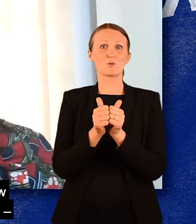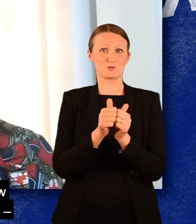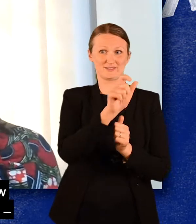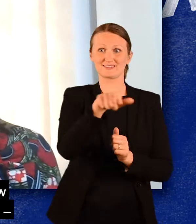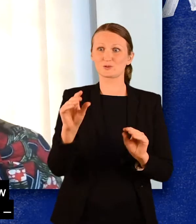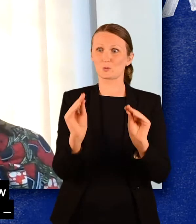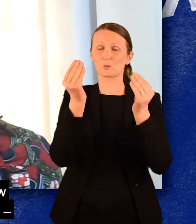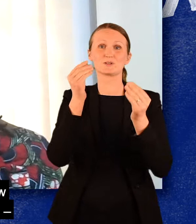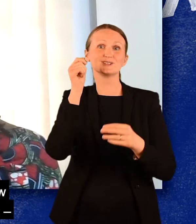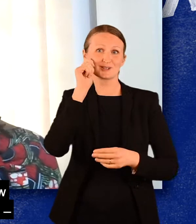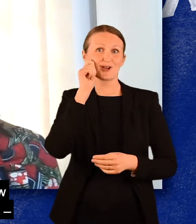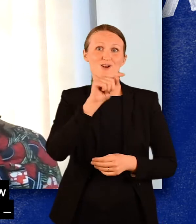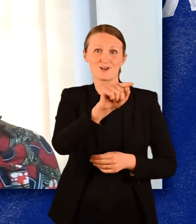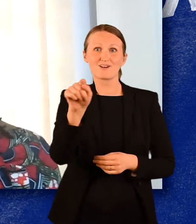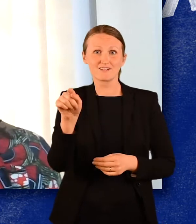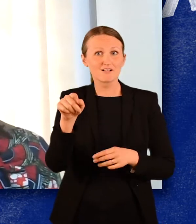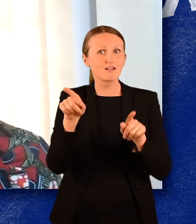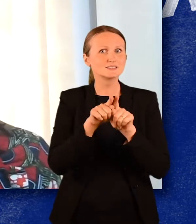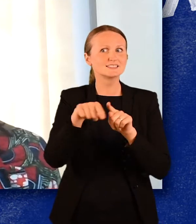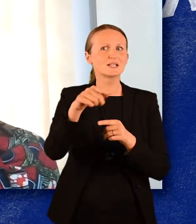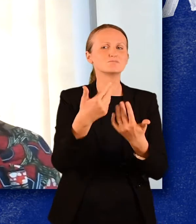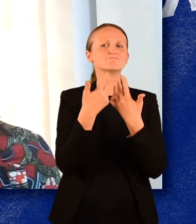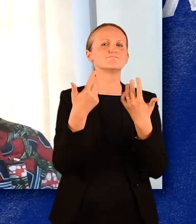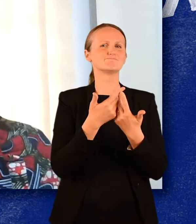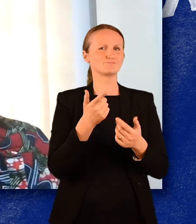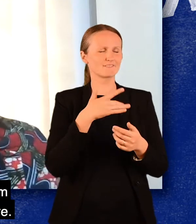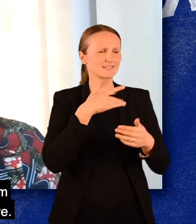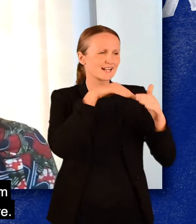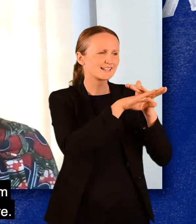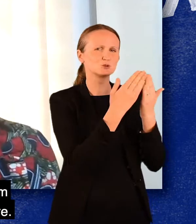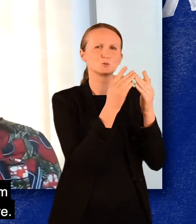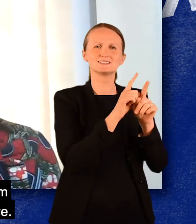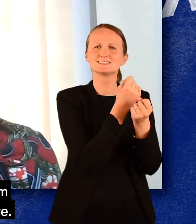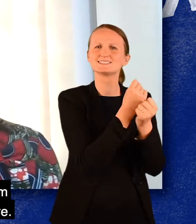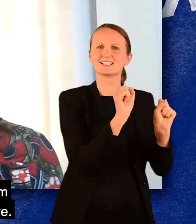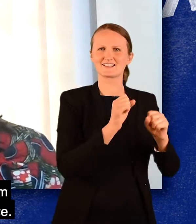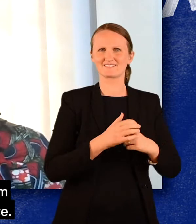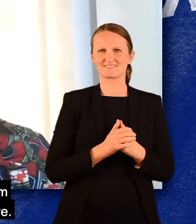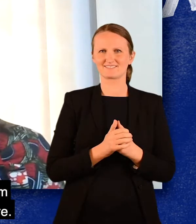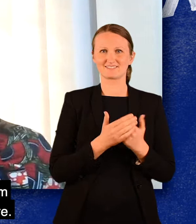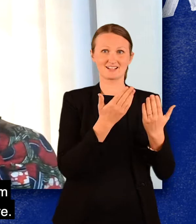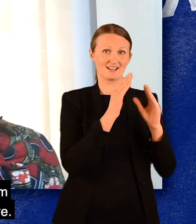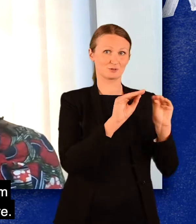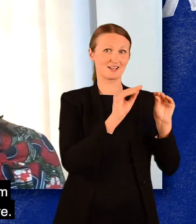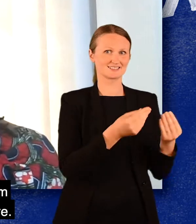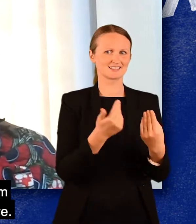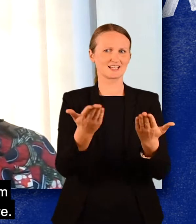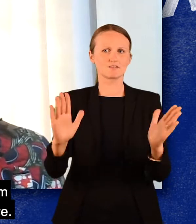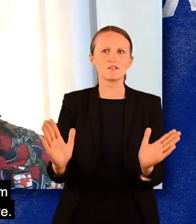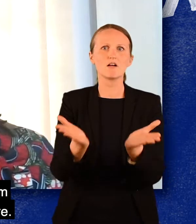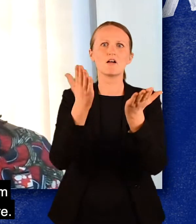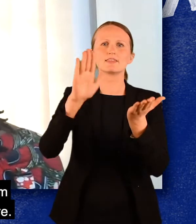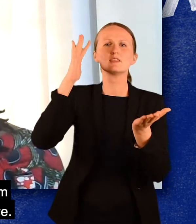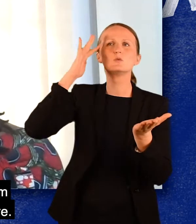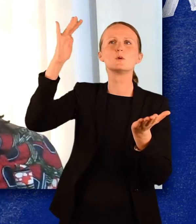girls now, and they tell me the same thing. School is their shelter. I see how education uplifts them and they dream of a